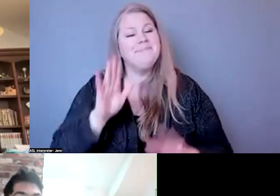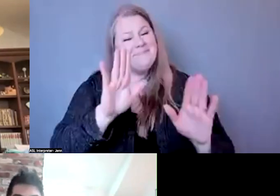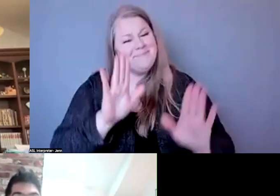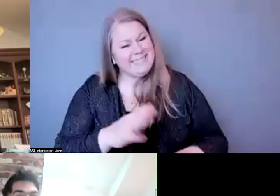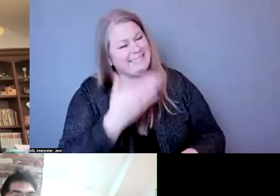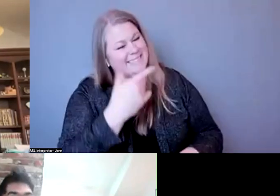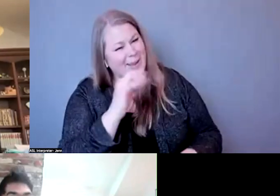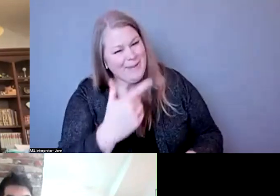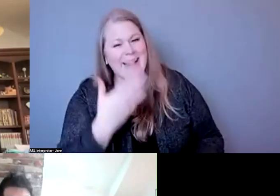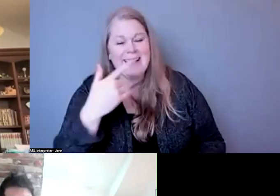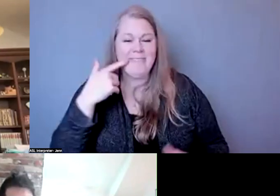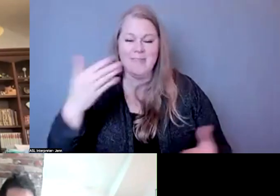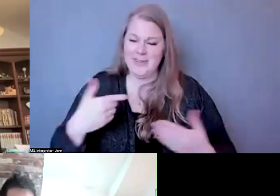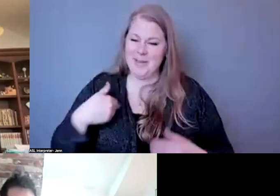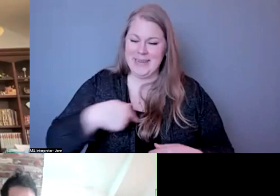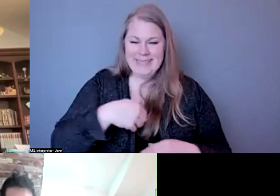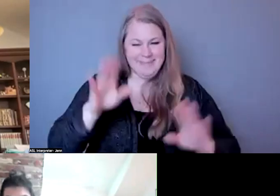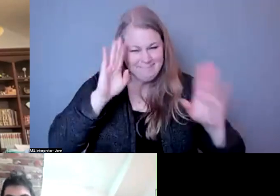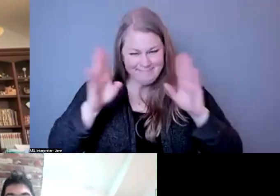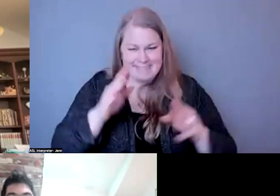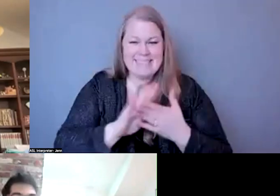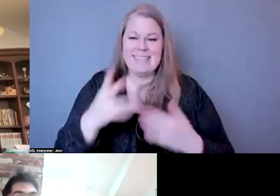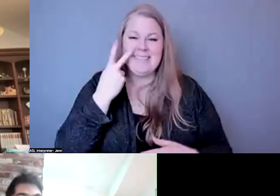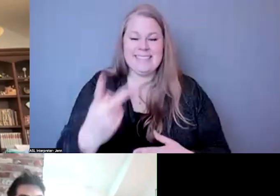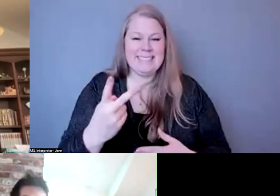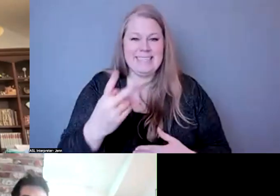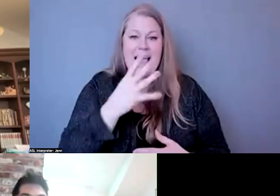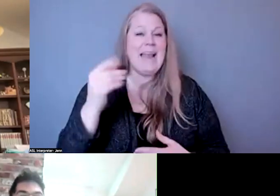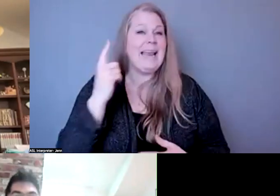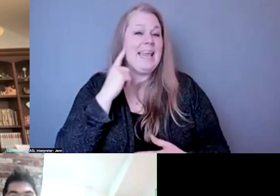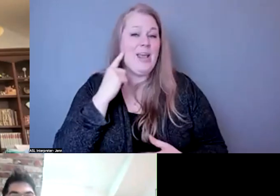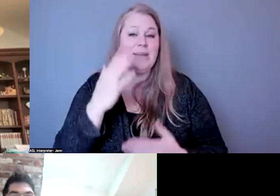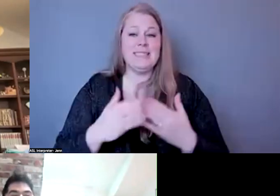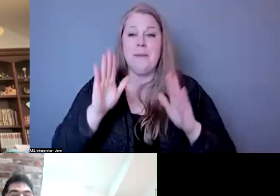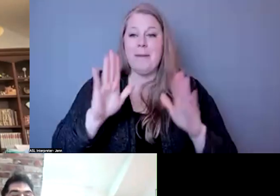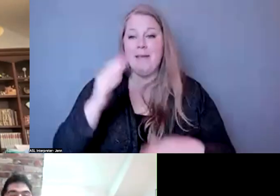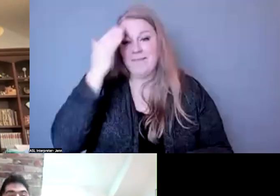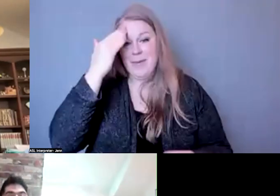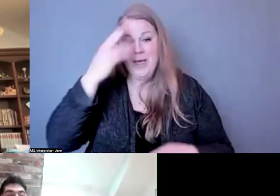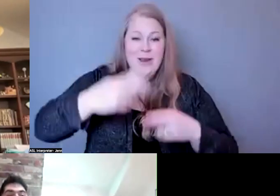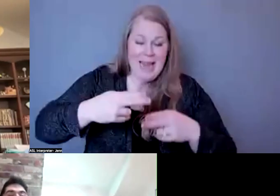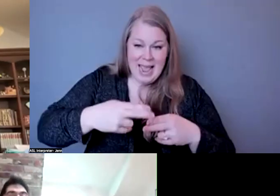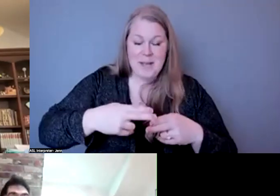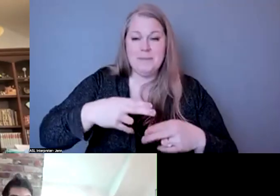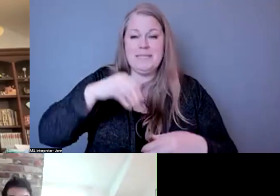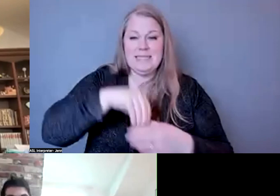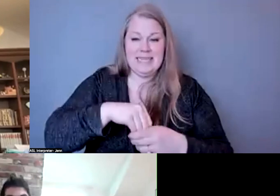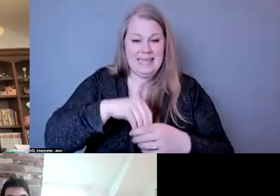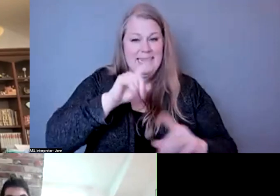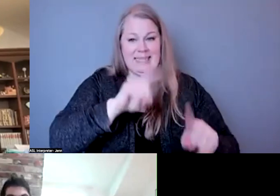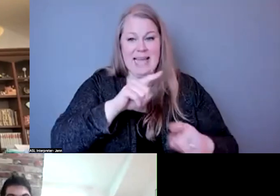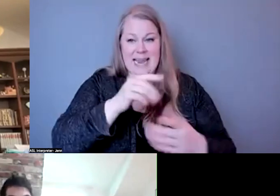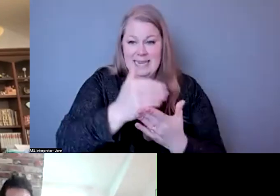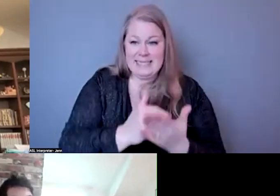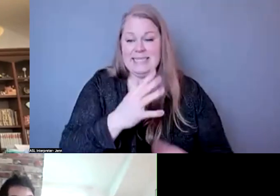Greg. Thanks for having me, everybody. Nice to see hear some amazing familiar names in the attendees list,